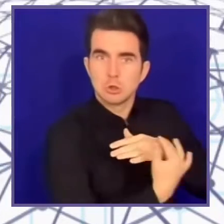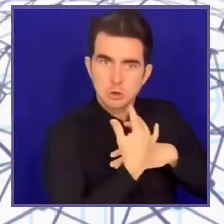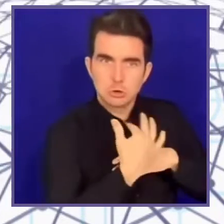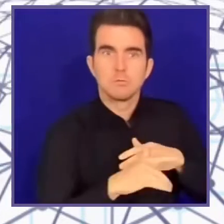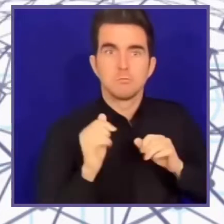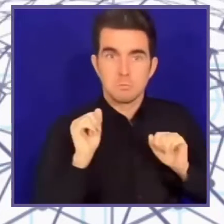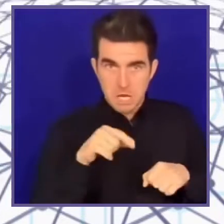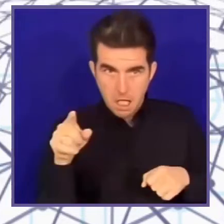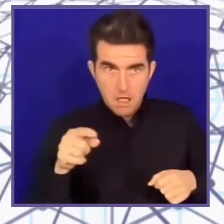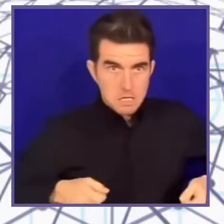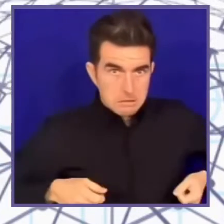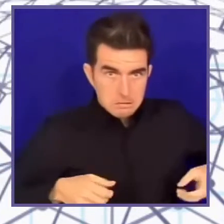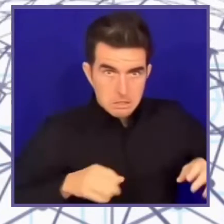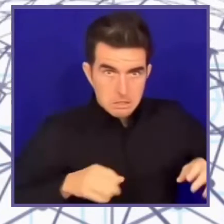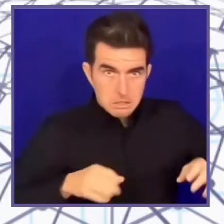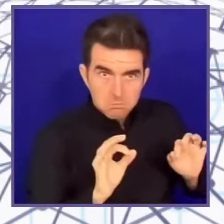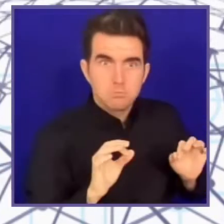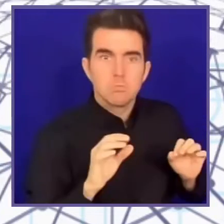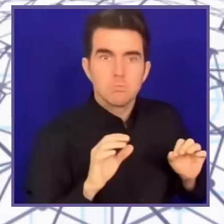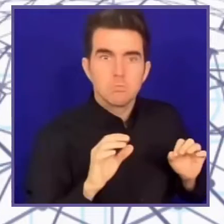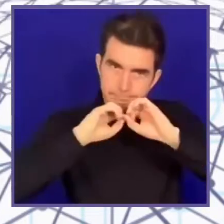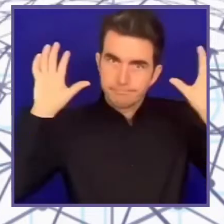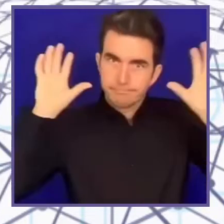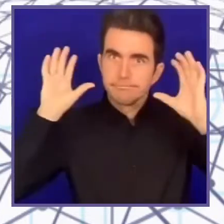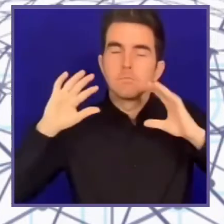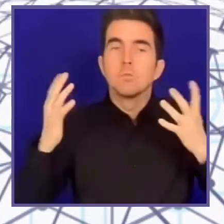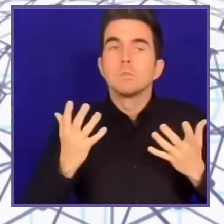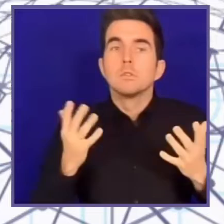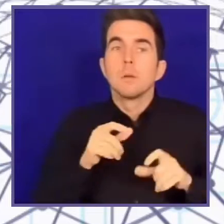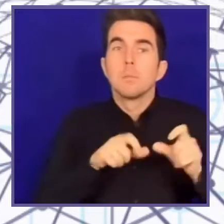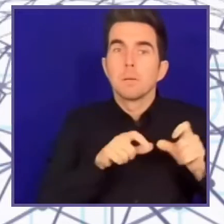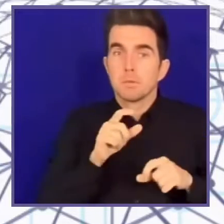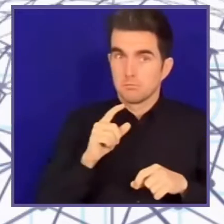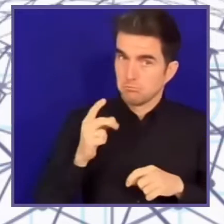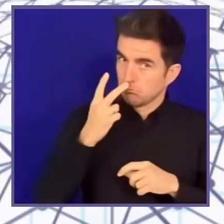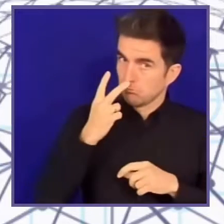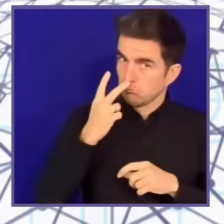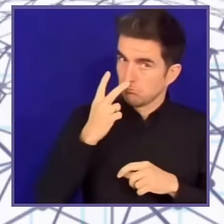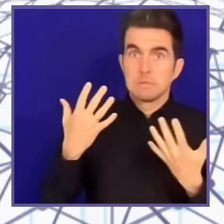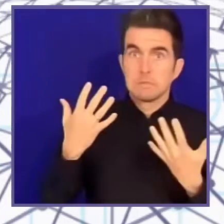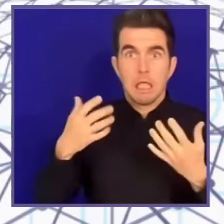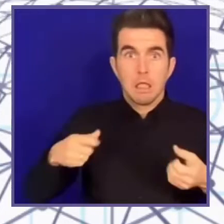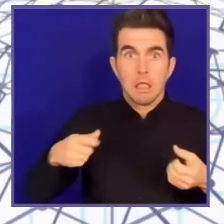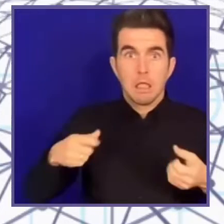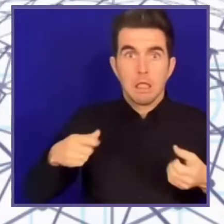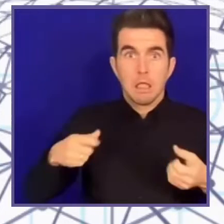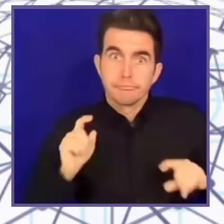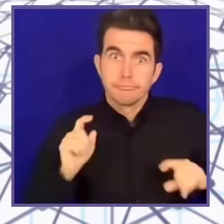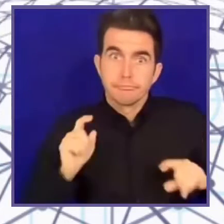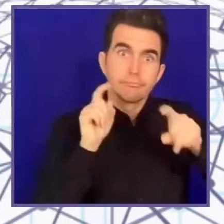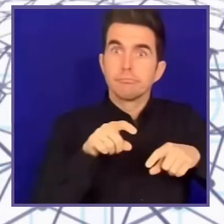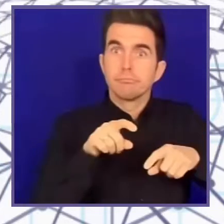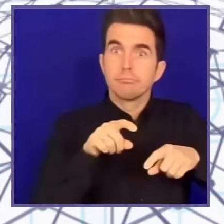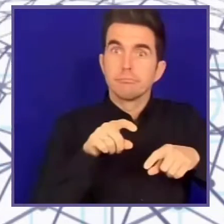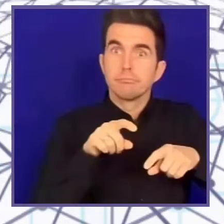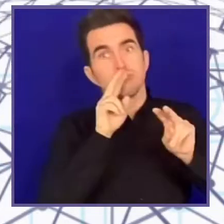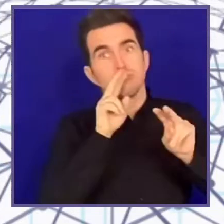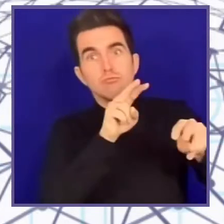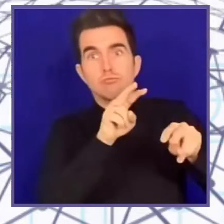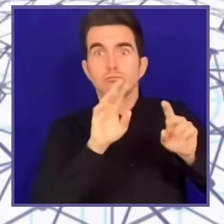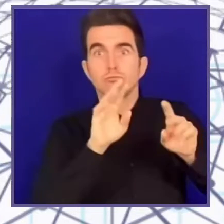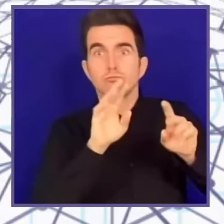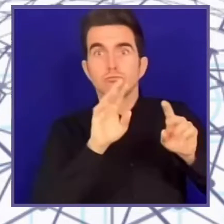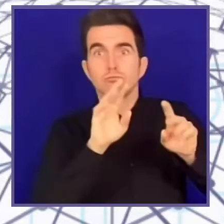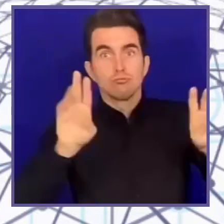to the mall, because we have not normalized the use of AT. Yesterday, when